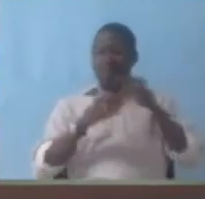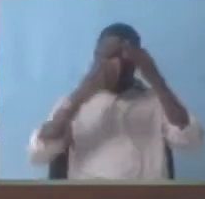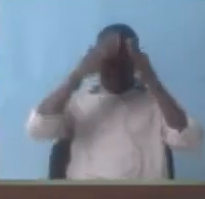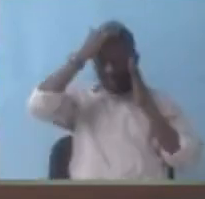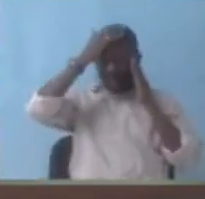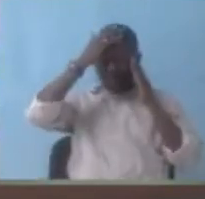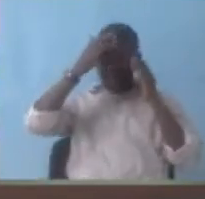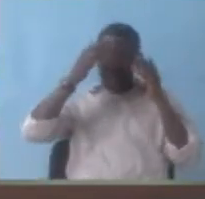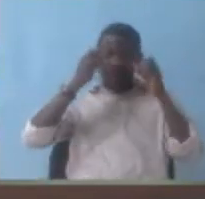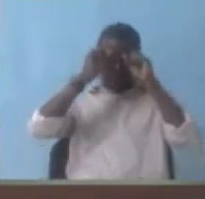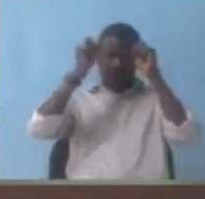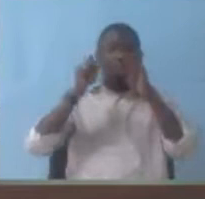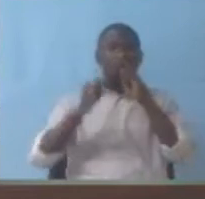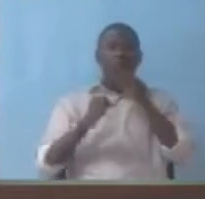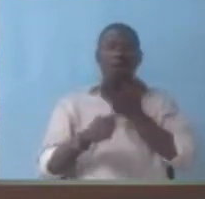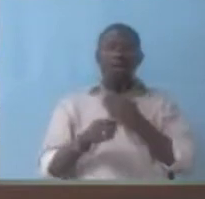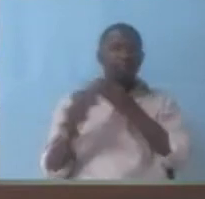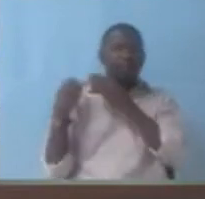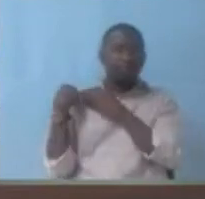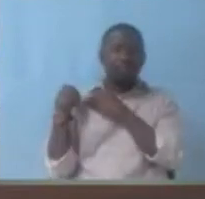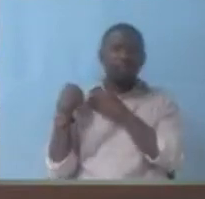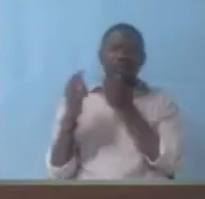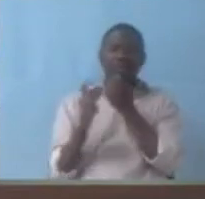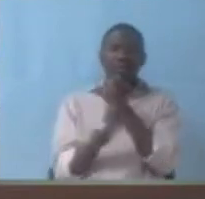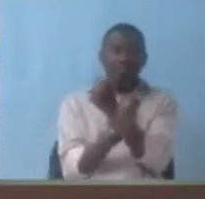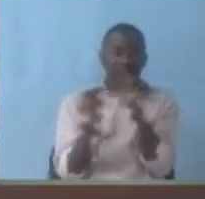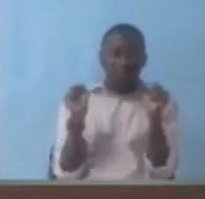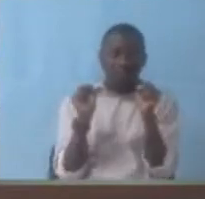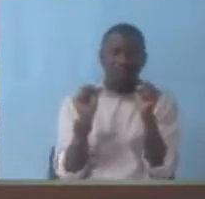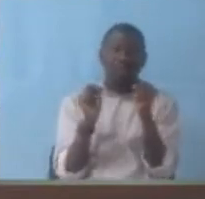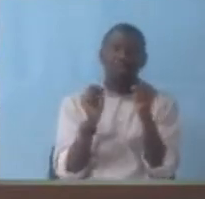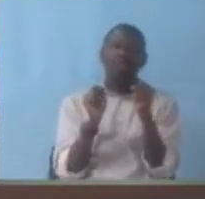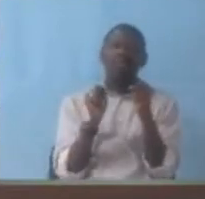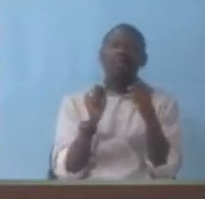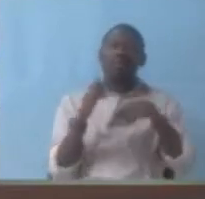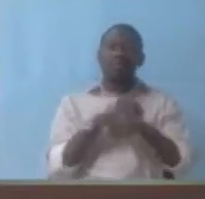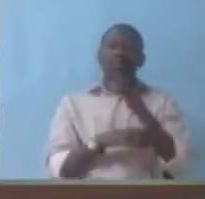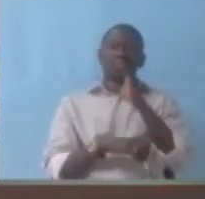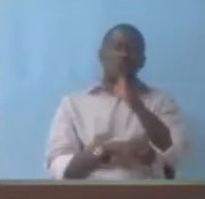military who had the responsibility to secure the safety of this country.